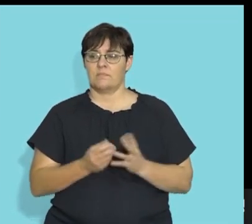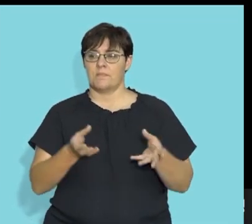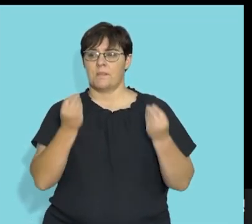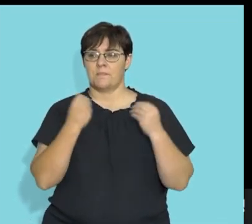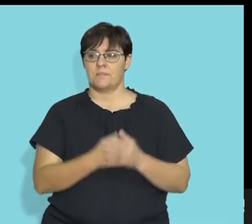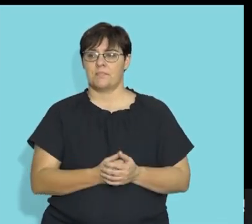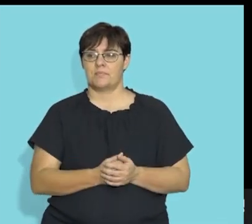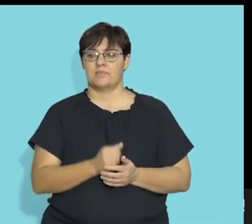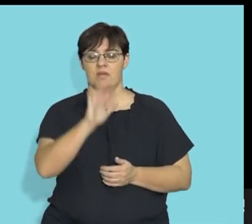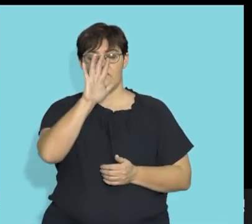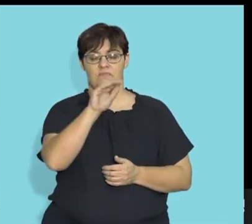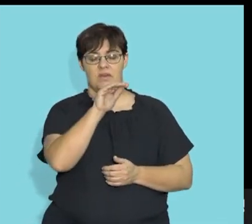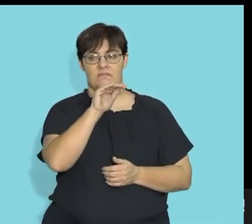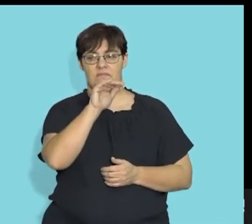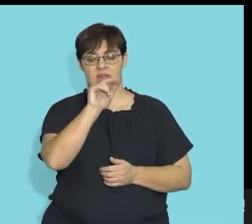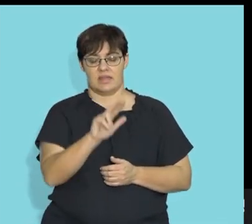So I've got